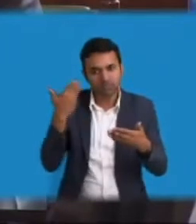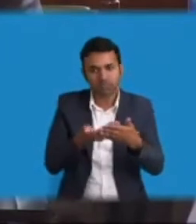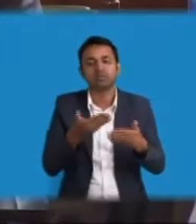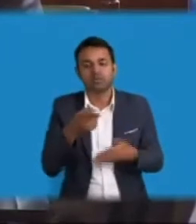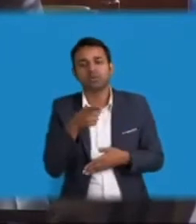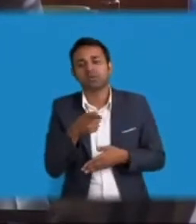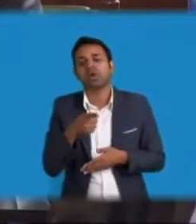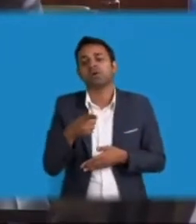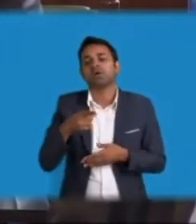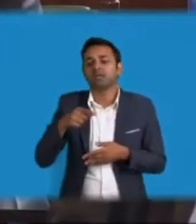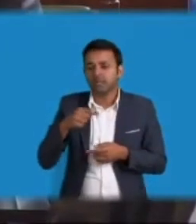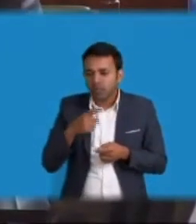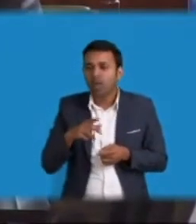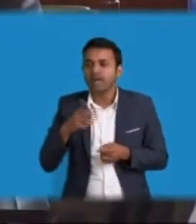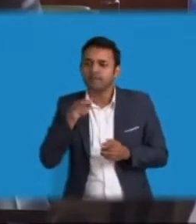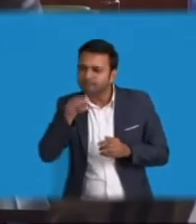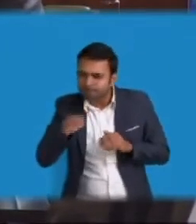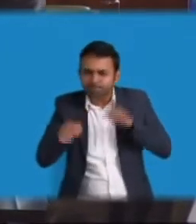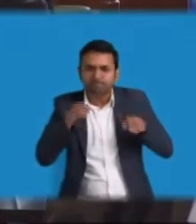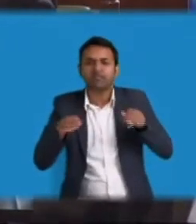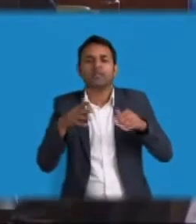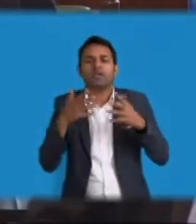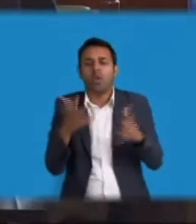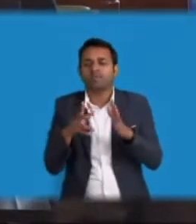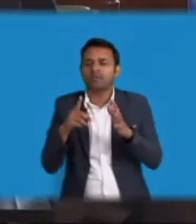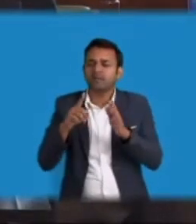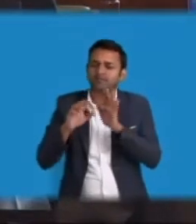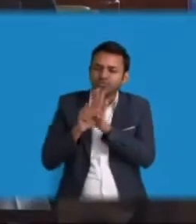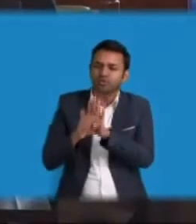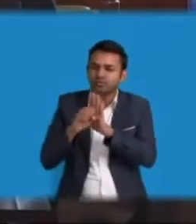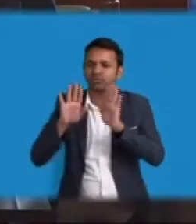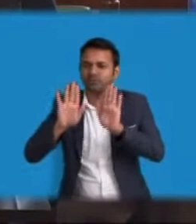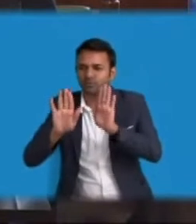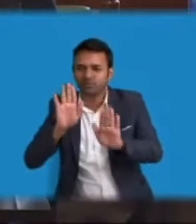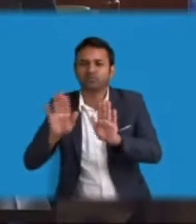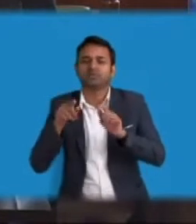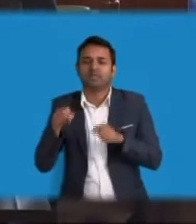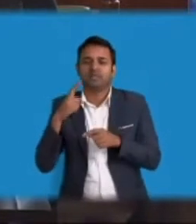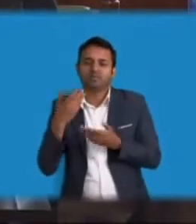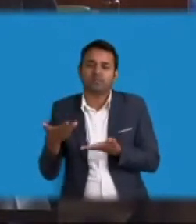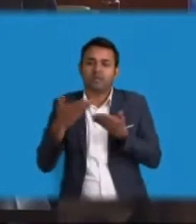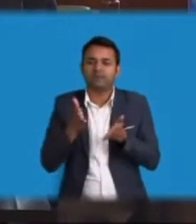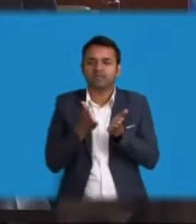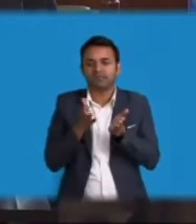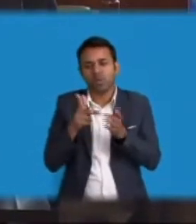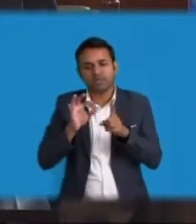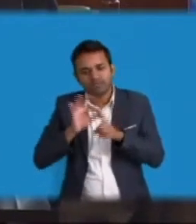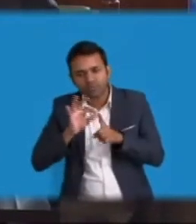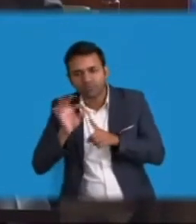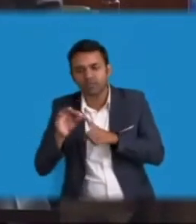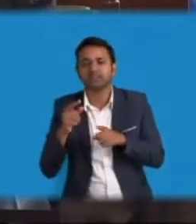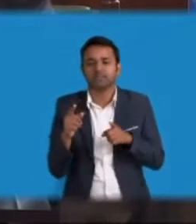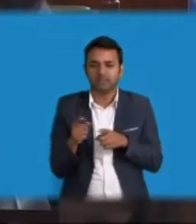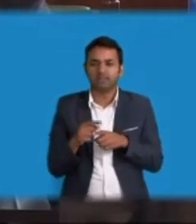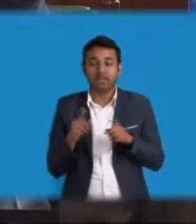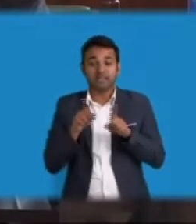facilities, infrastructure and services. At the same time, ratepayers obviously do not want increased rates,